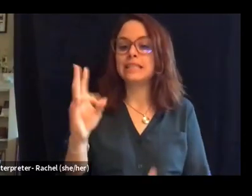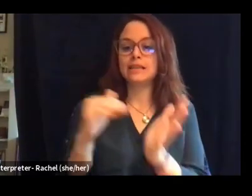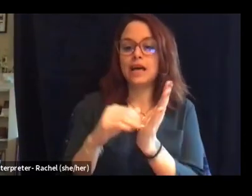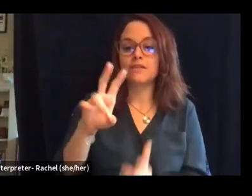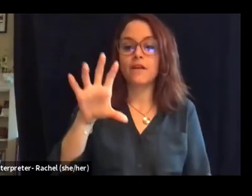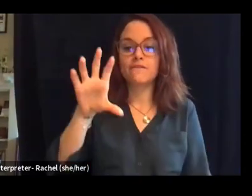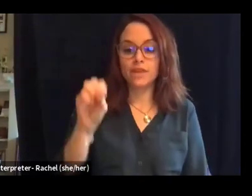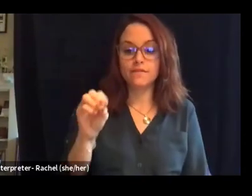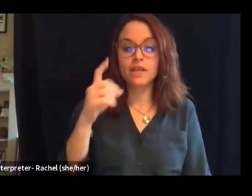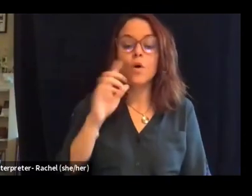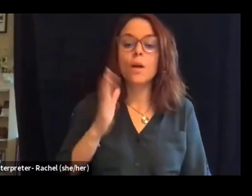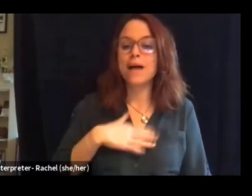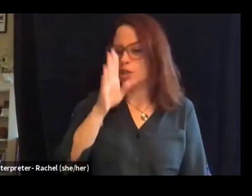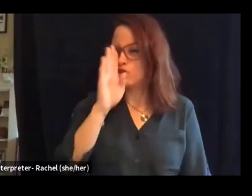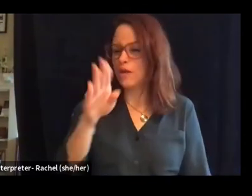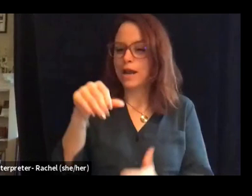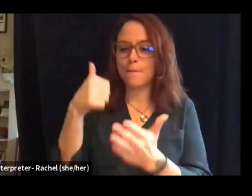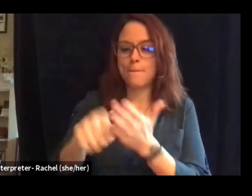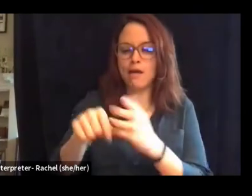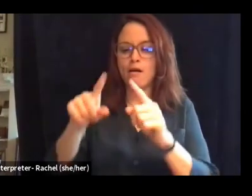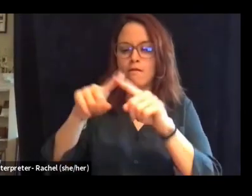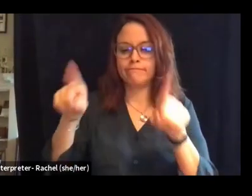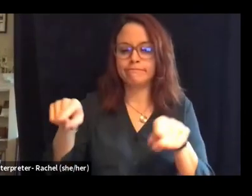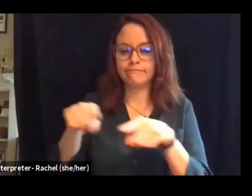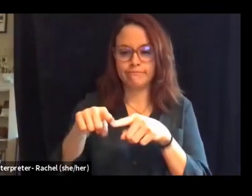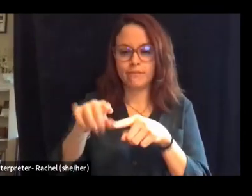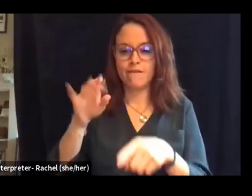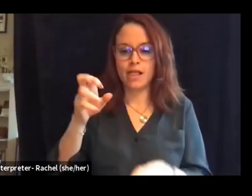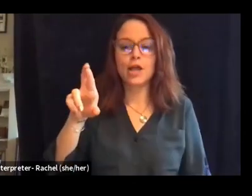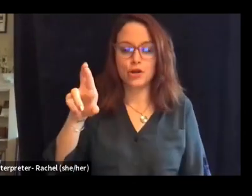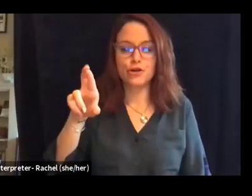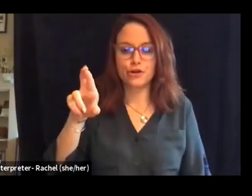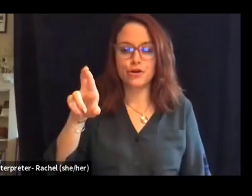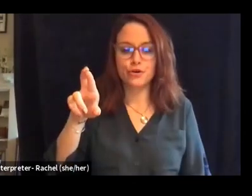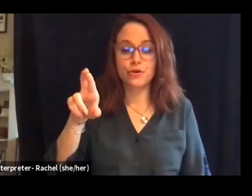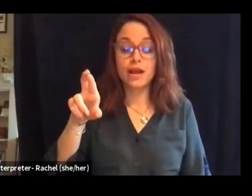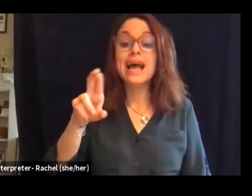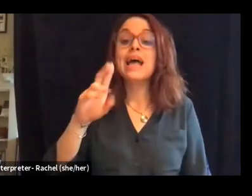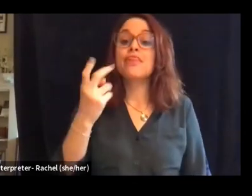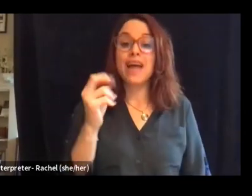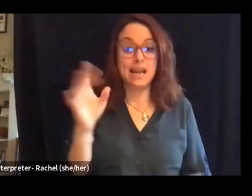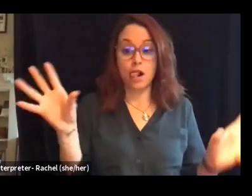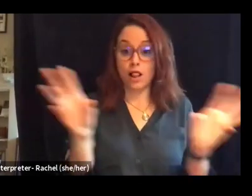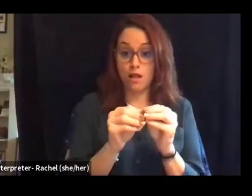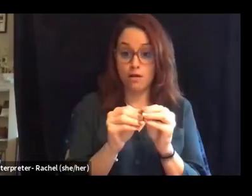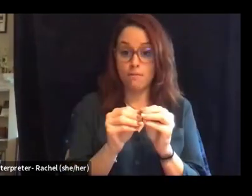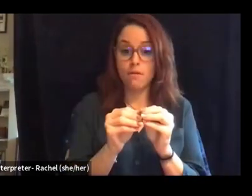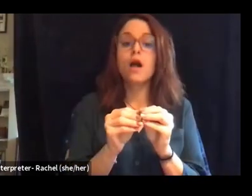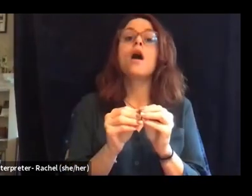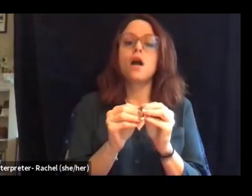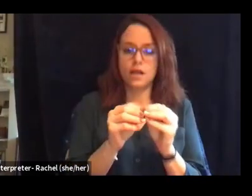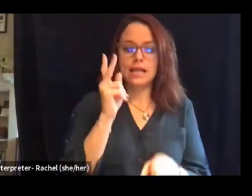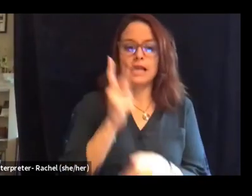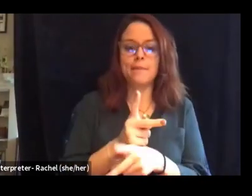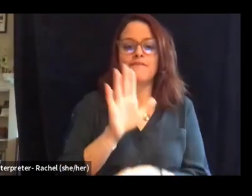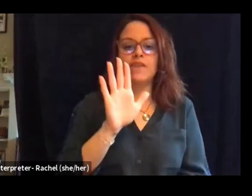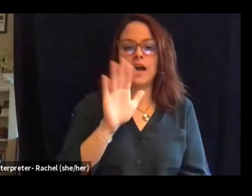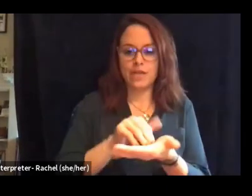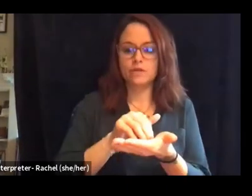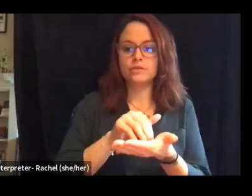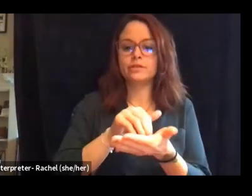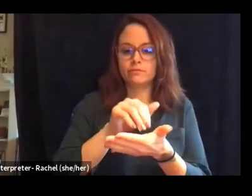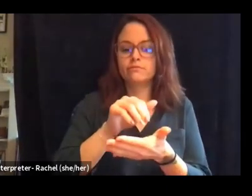$17,750 to my direct mail flyer in order to achieve that remaining 500 customers at the start. So